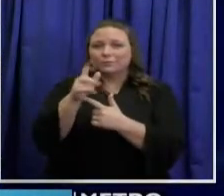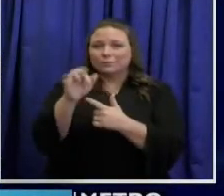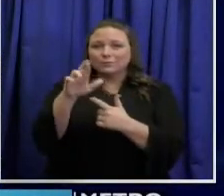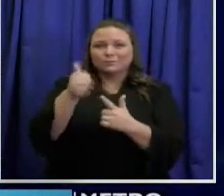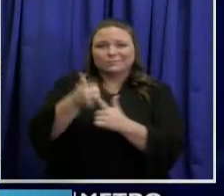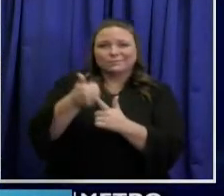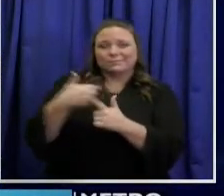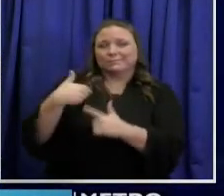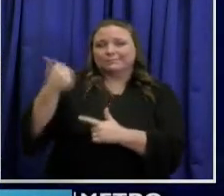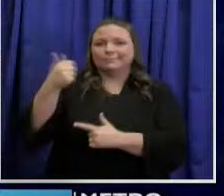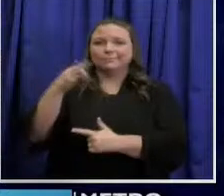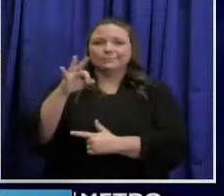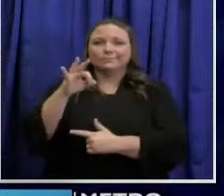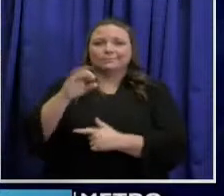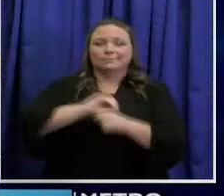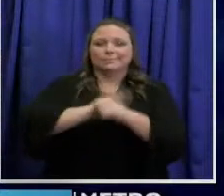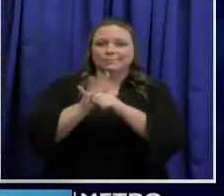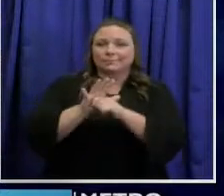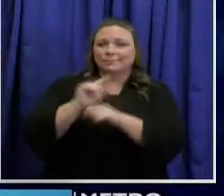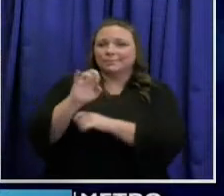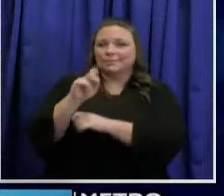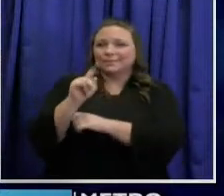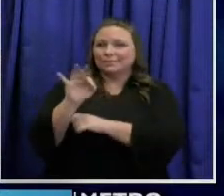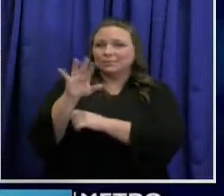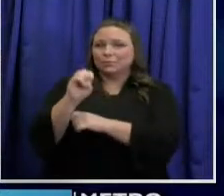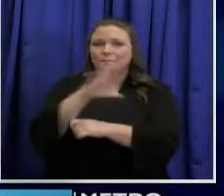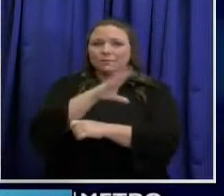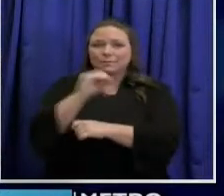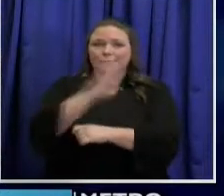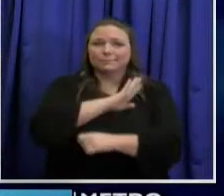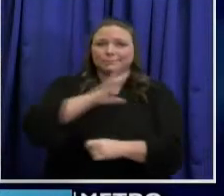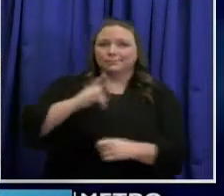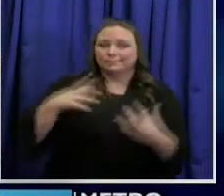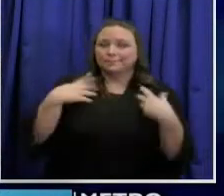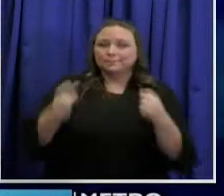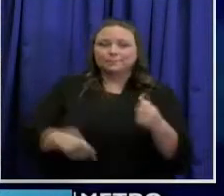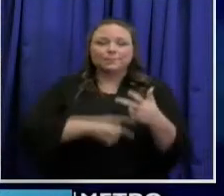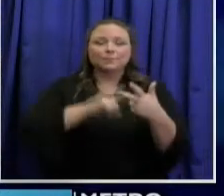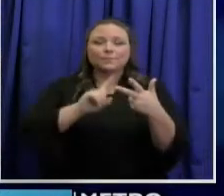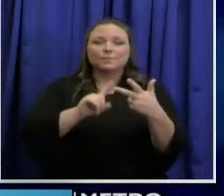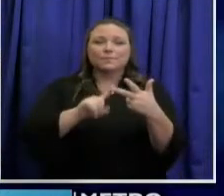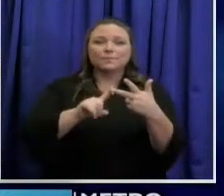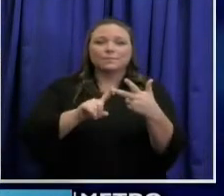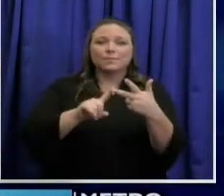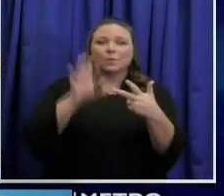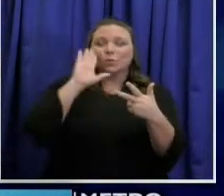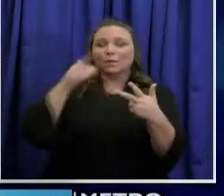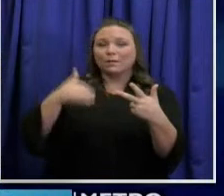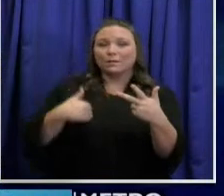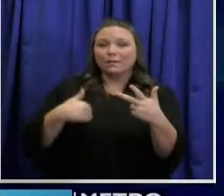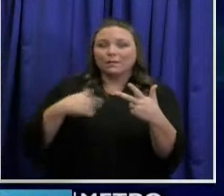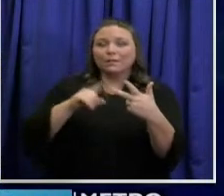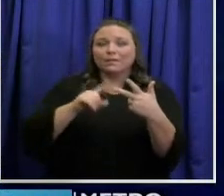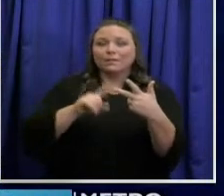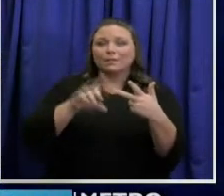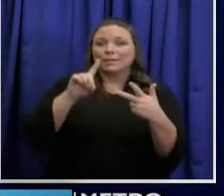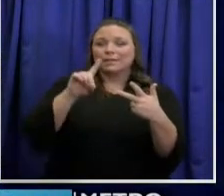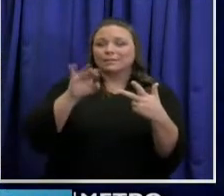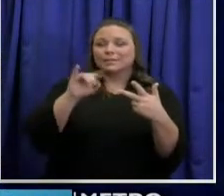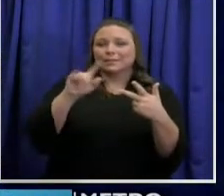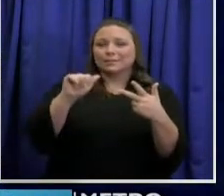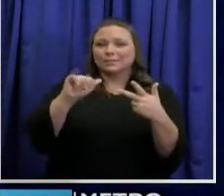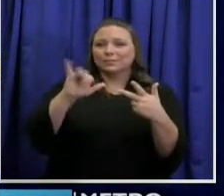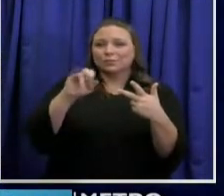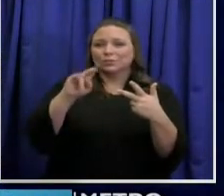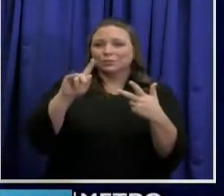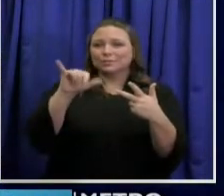Force and Chair of the Metropolitan Board of Health. We will also be joined today by DaCosta